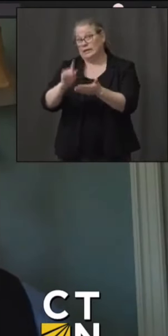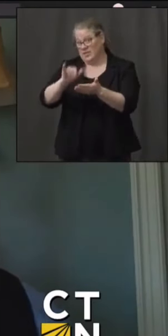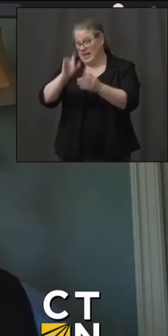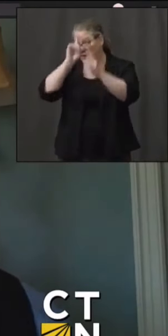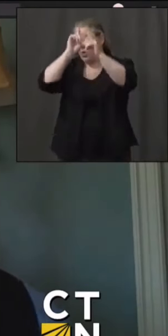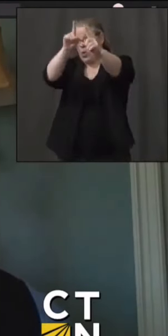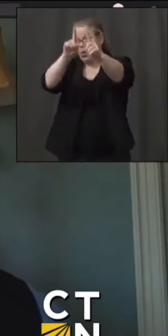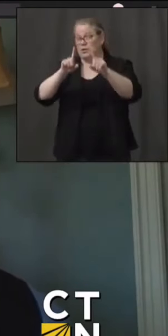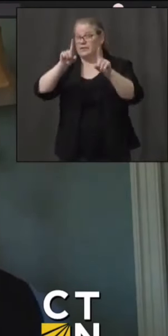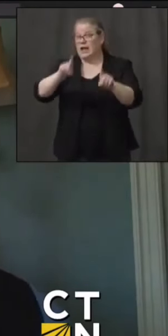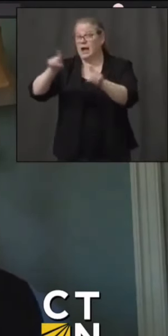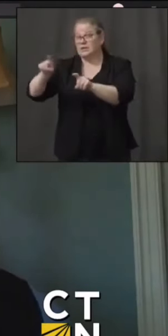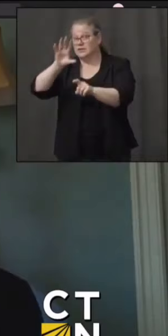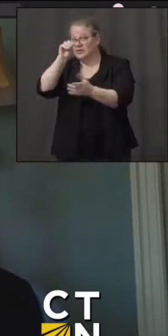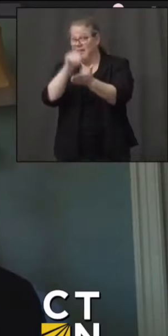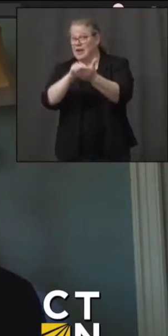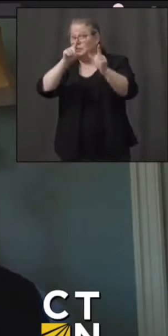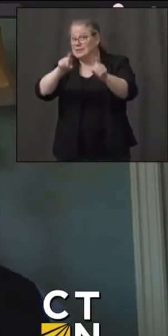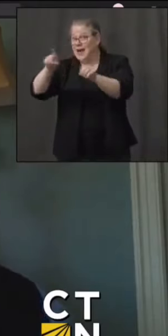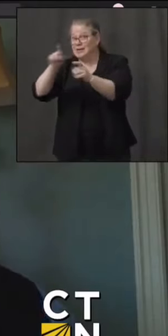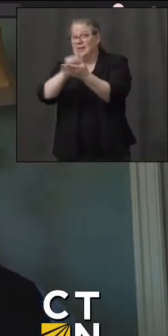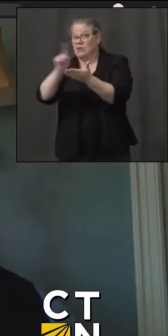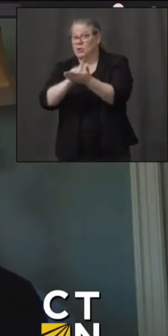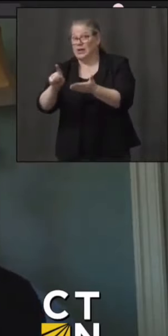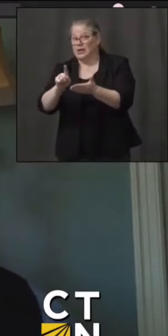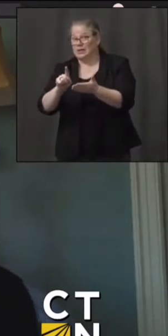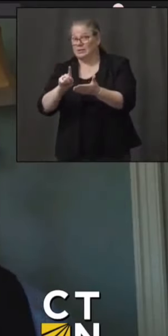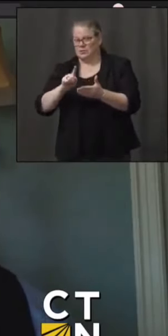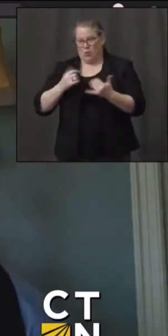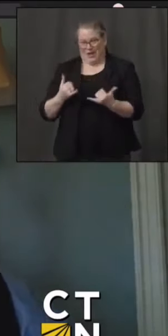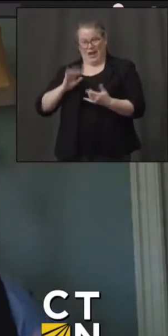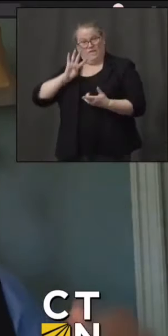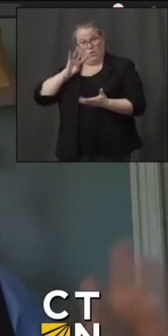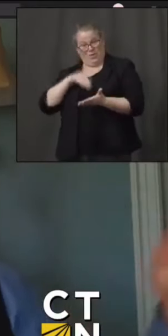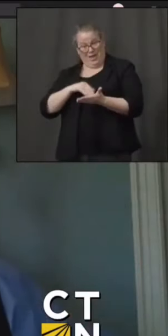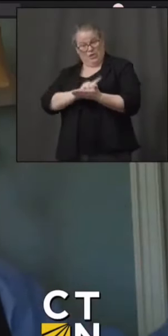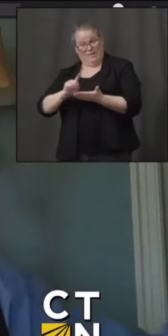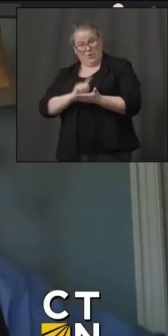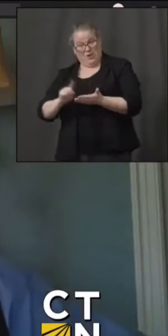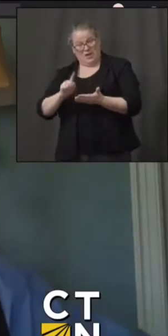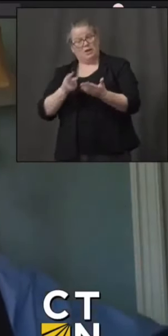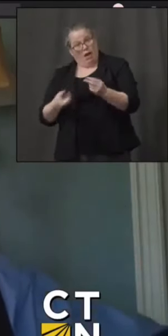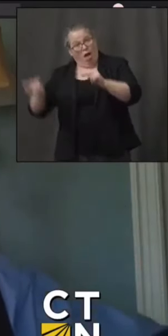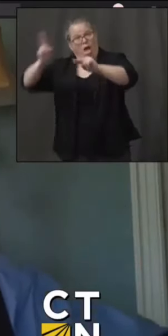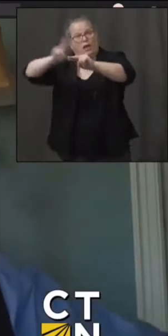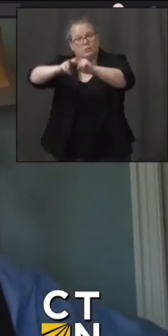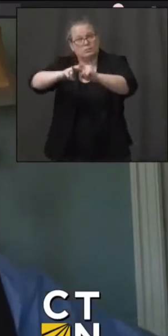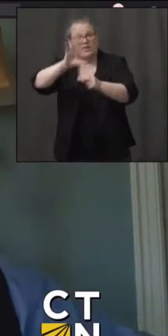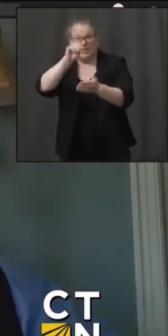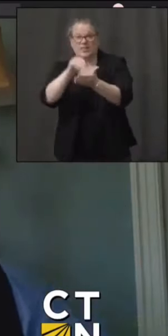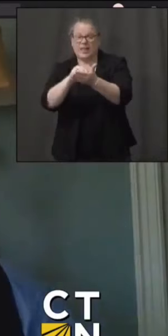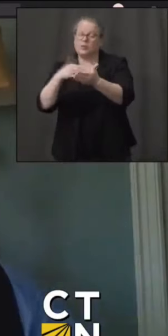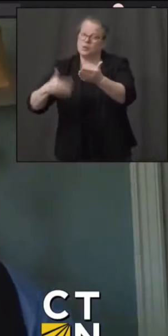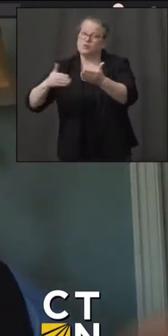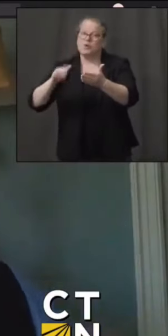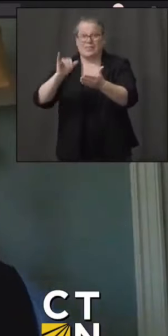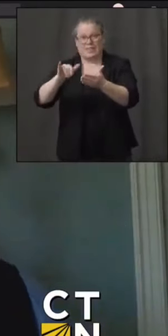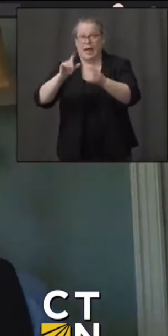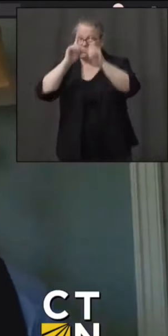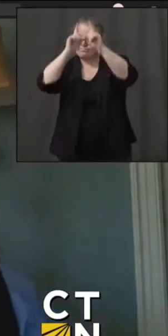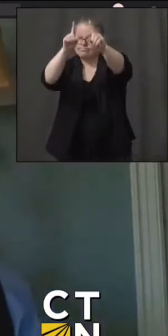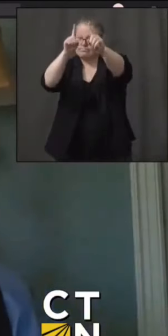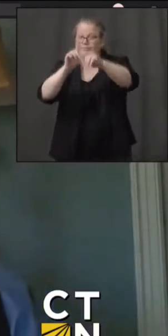expansion compared to where we are right now. And then there are other benchmarks further out. And